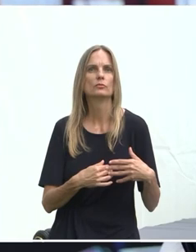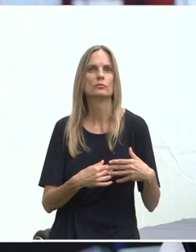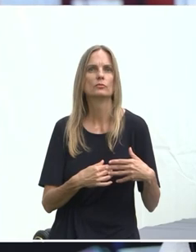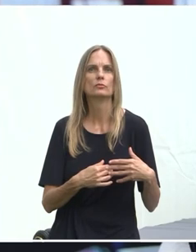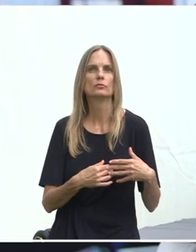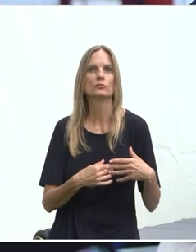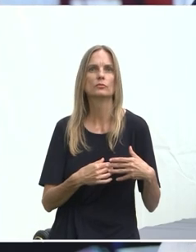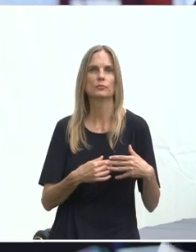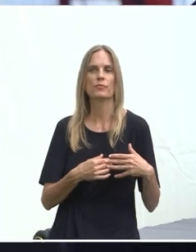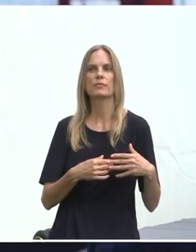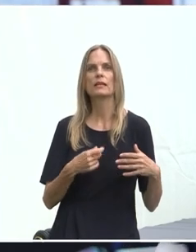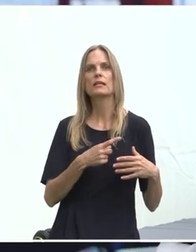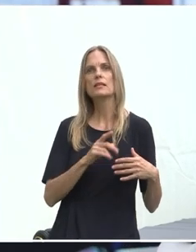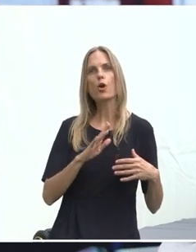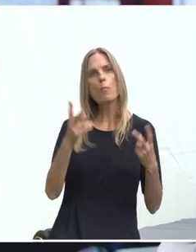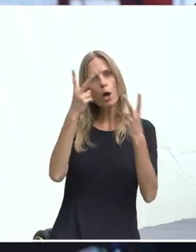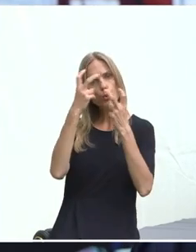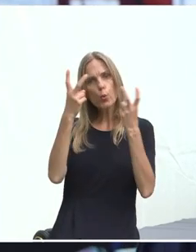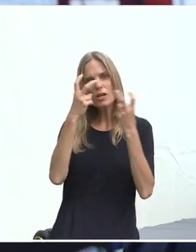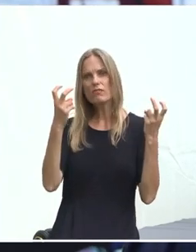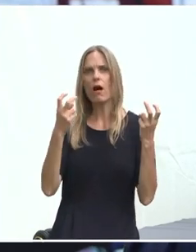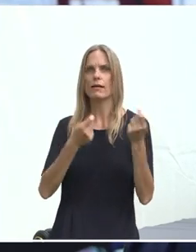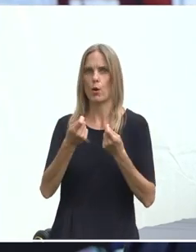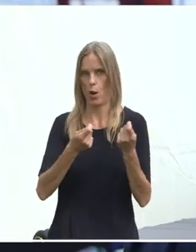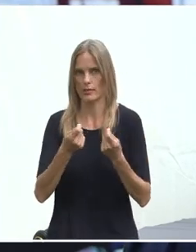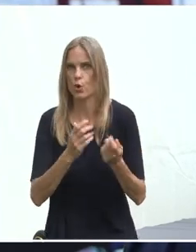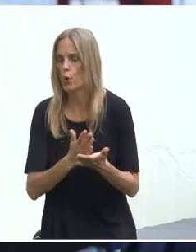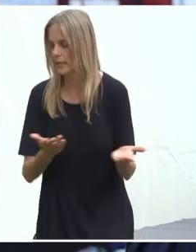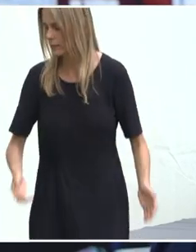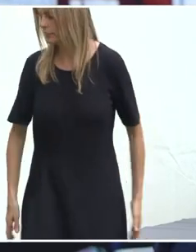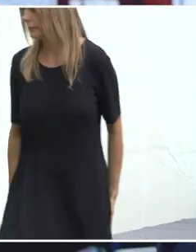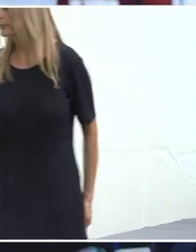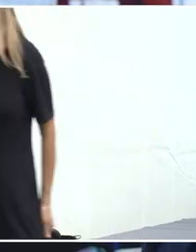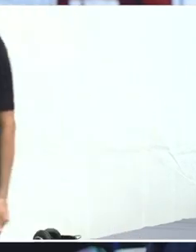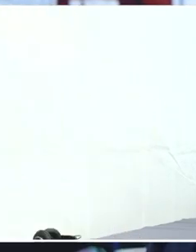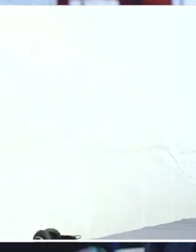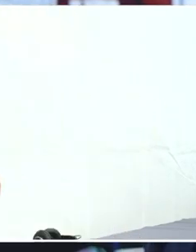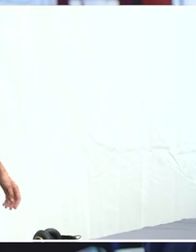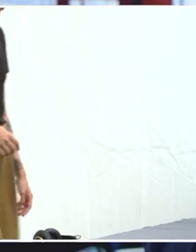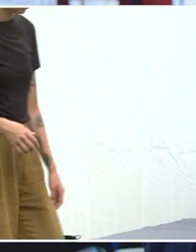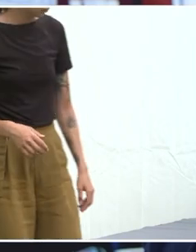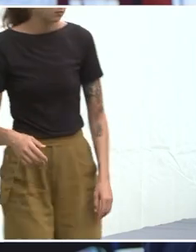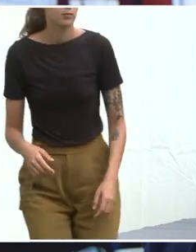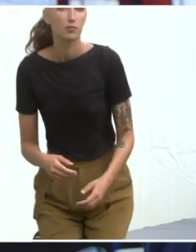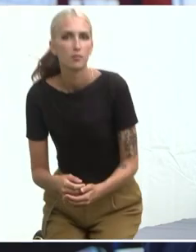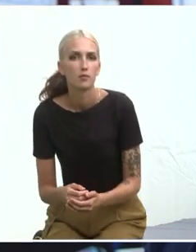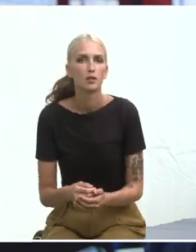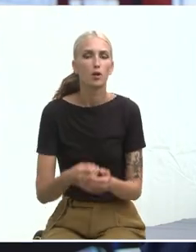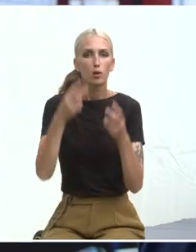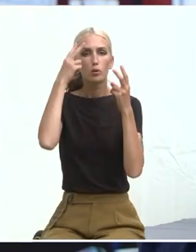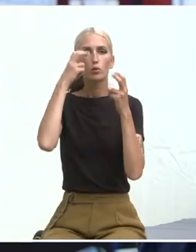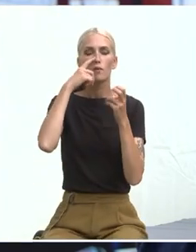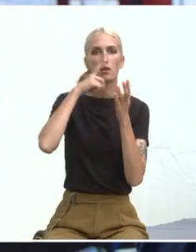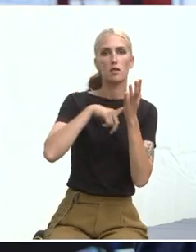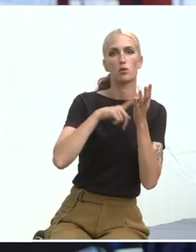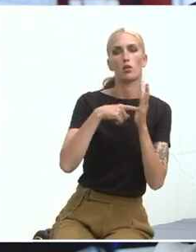are a safety regulation already in place. I don't know how